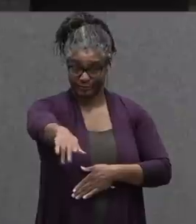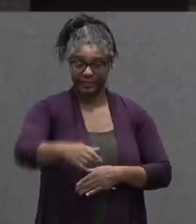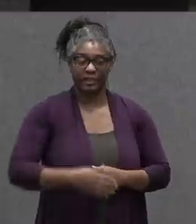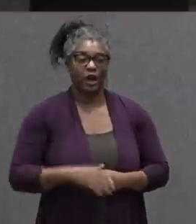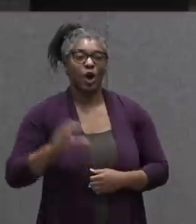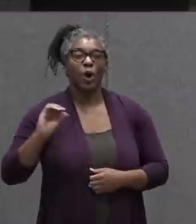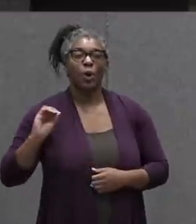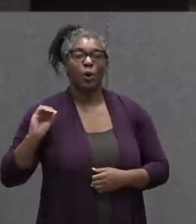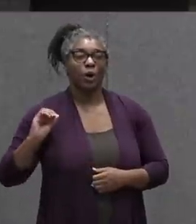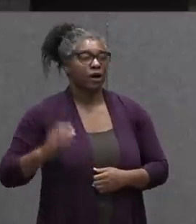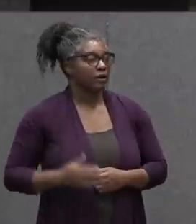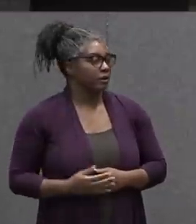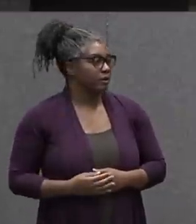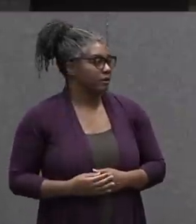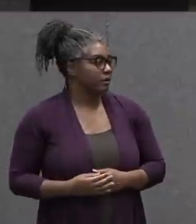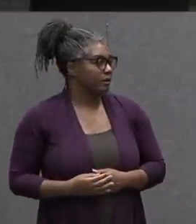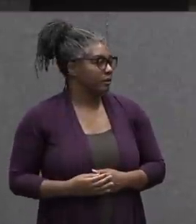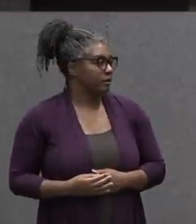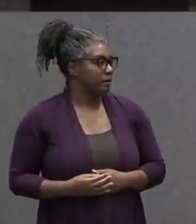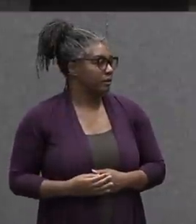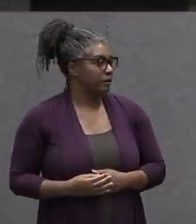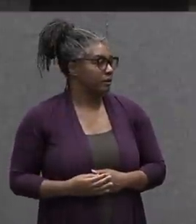O.